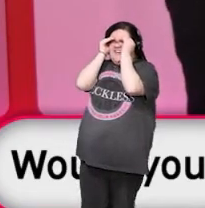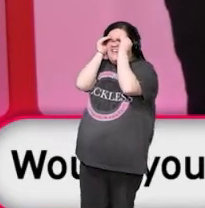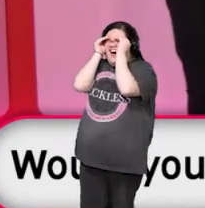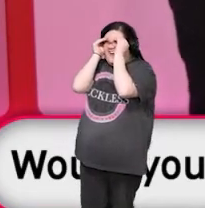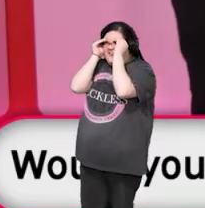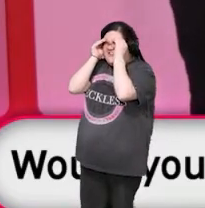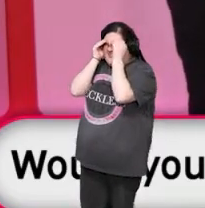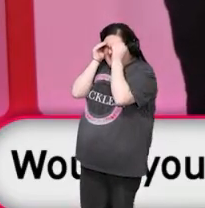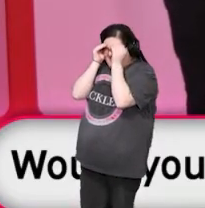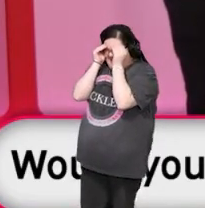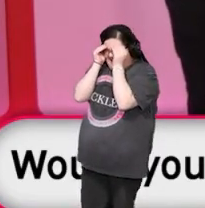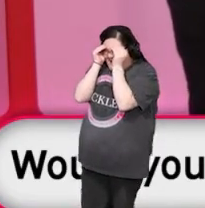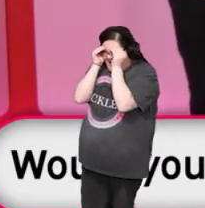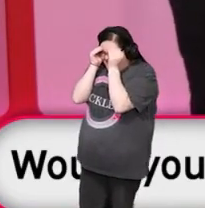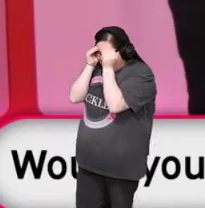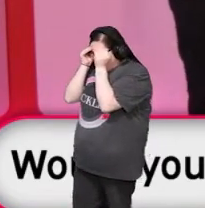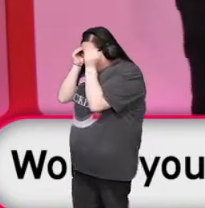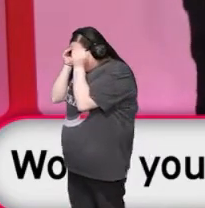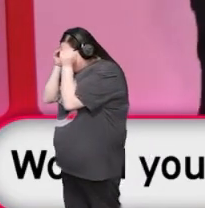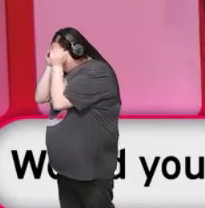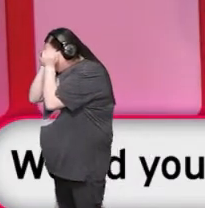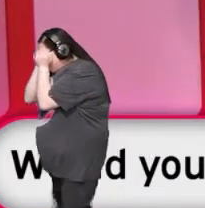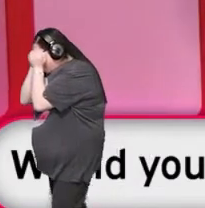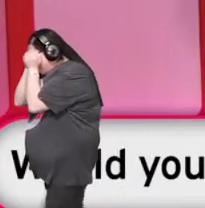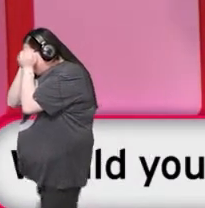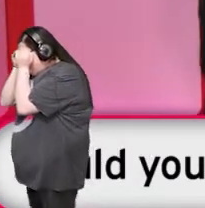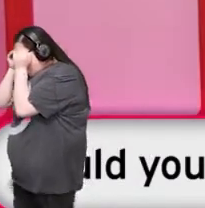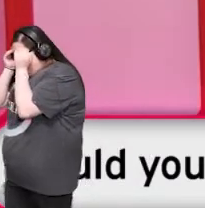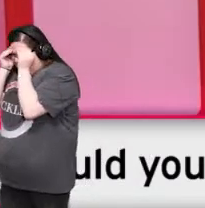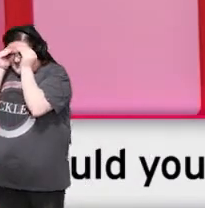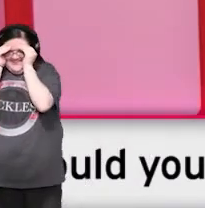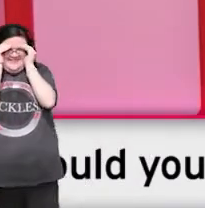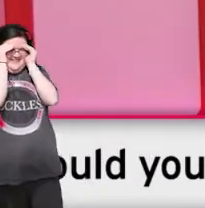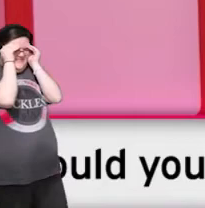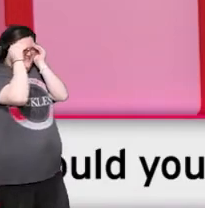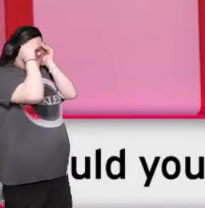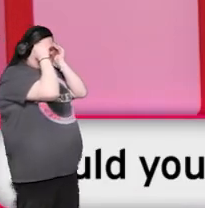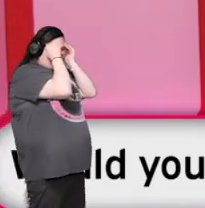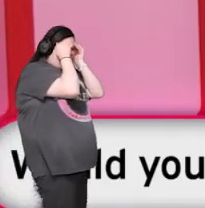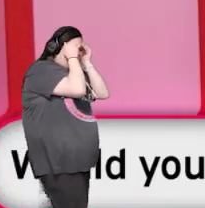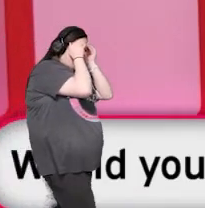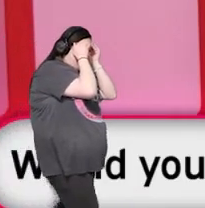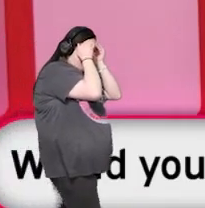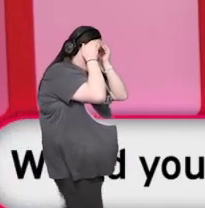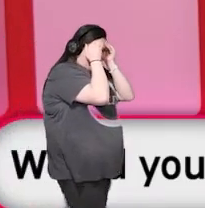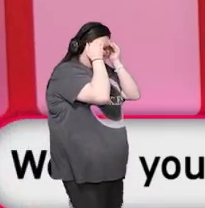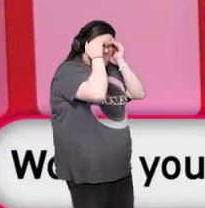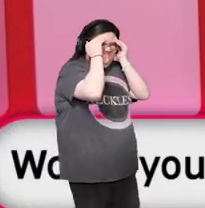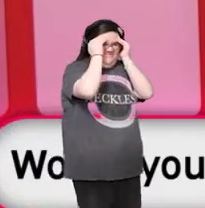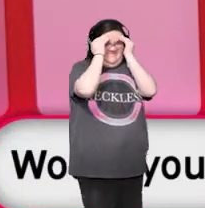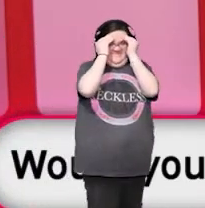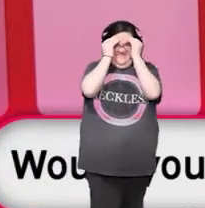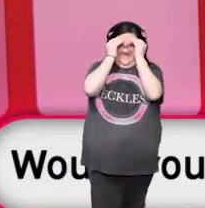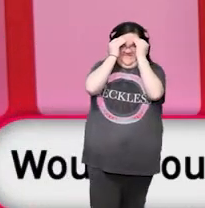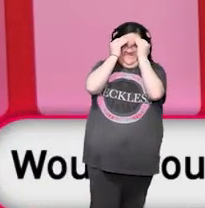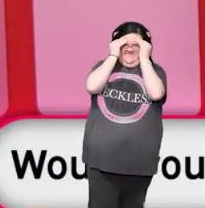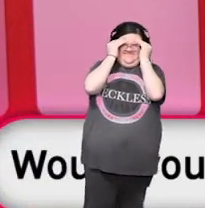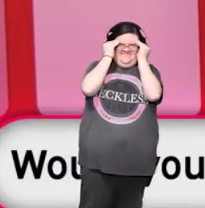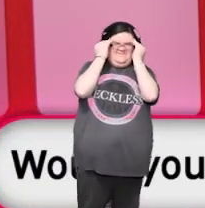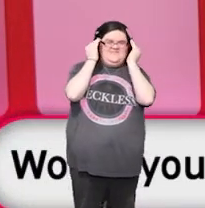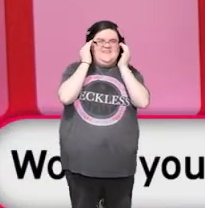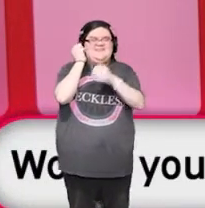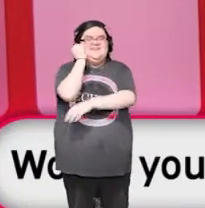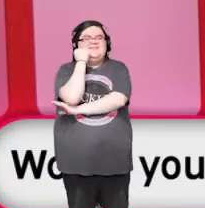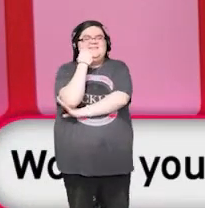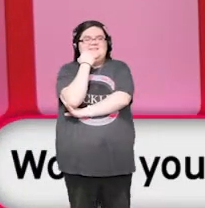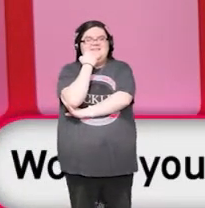realised... No, no! Helping him get there. Do I want to suck someone off, or do I want to have cum in my mouth? This is the question you're asking